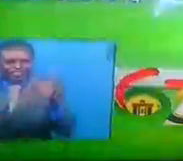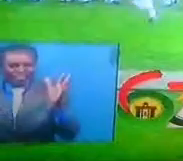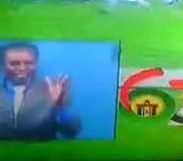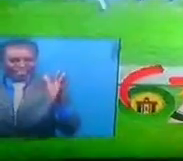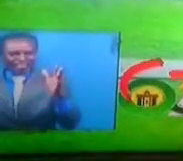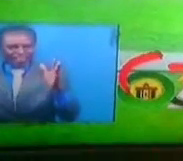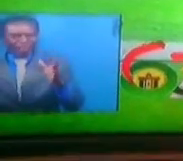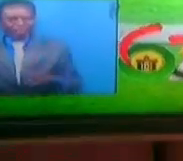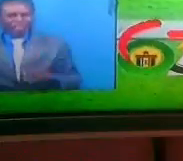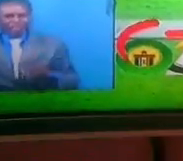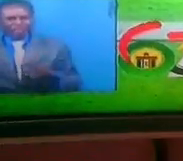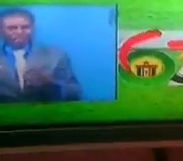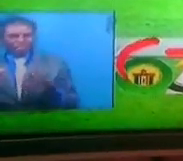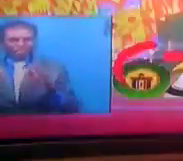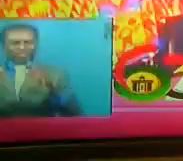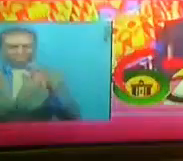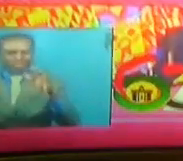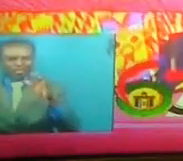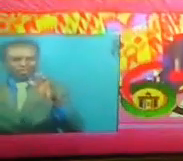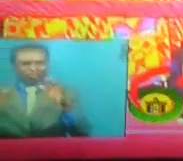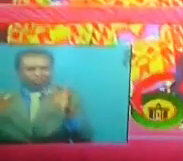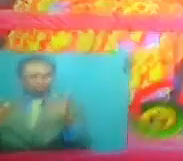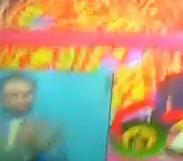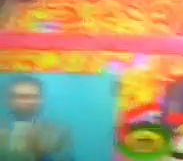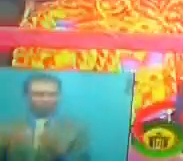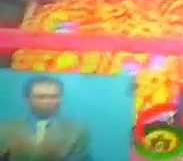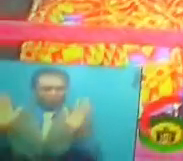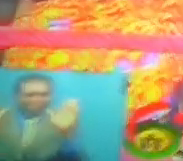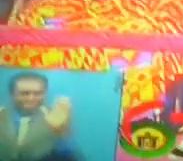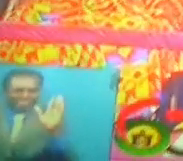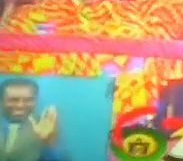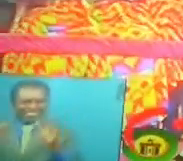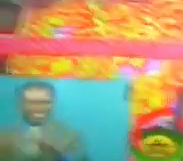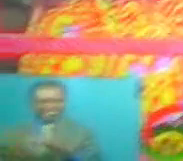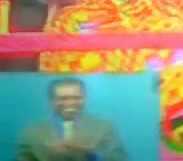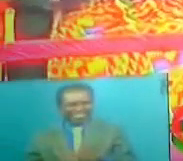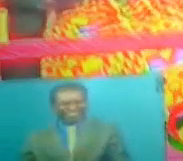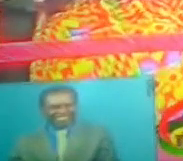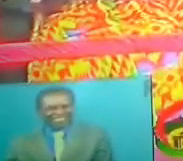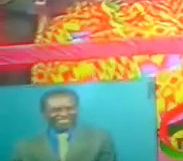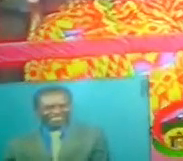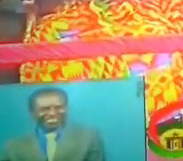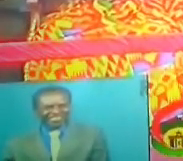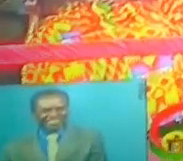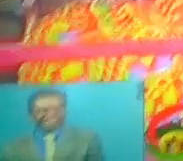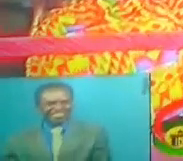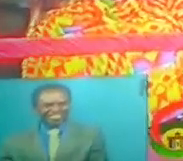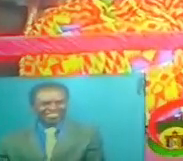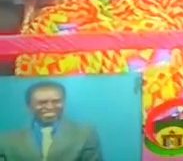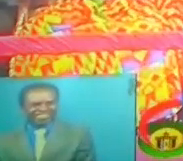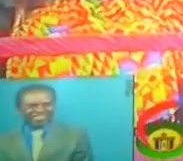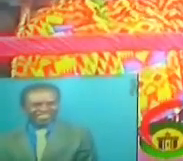compliment. What does that mean? He was saluting when he jumped through the ring. Oh, you didn't see? Did you miss okay, it? That was very fast. paying